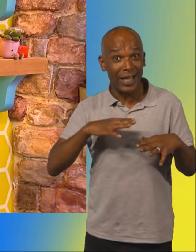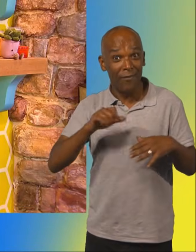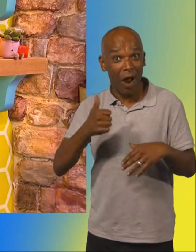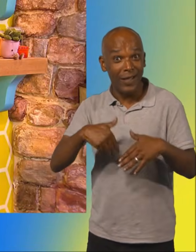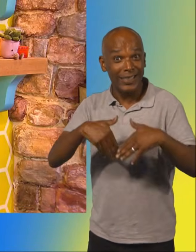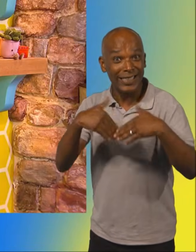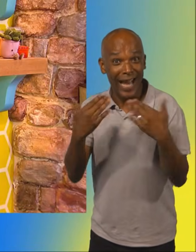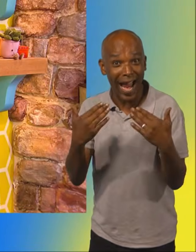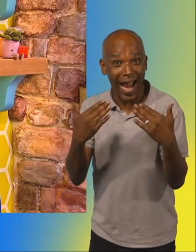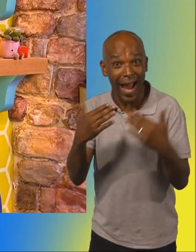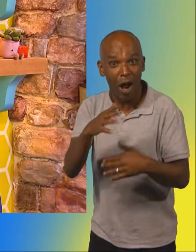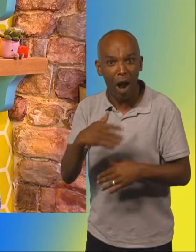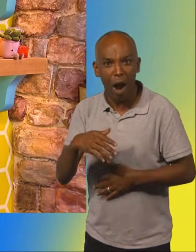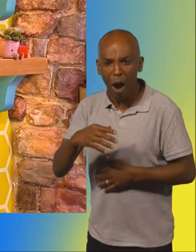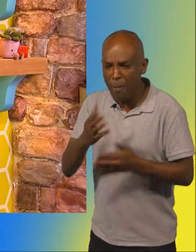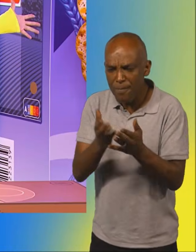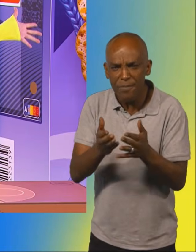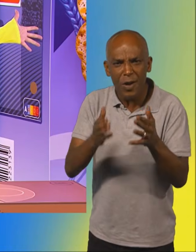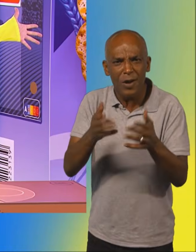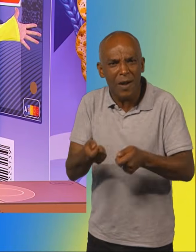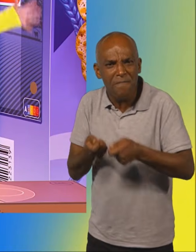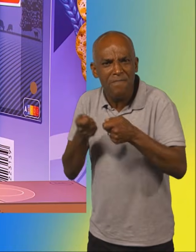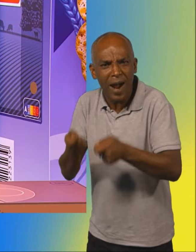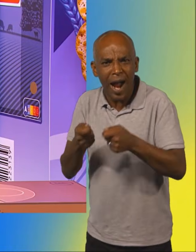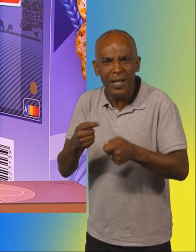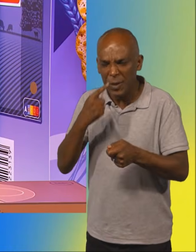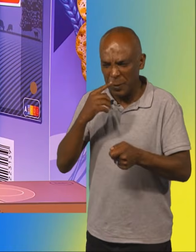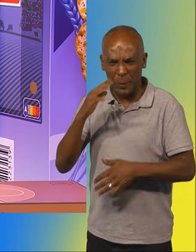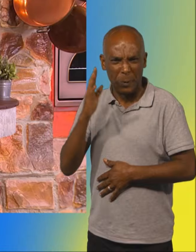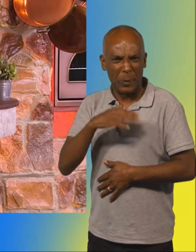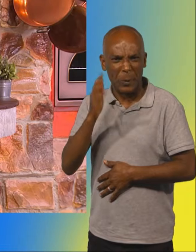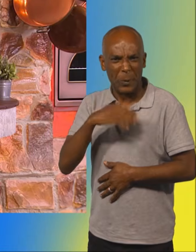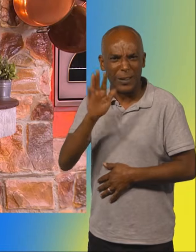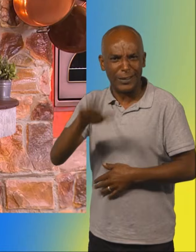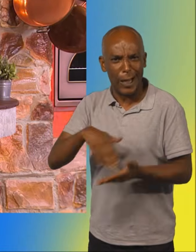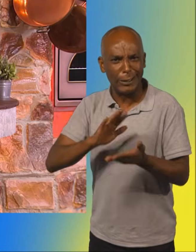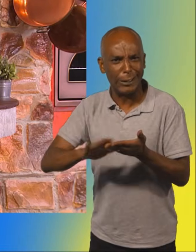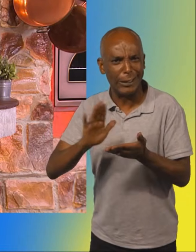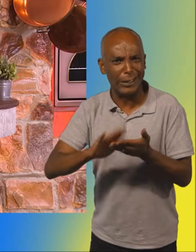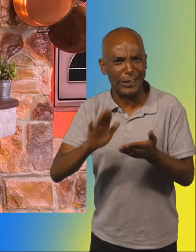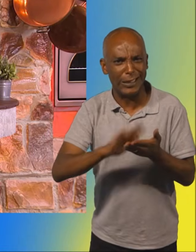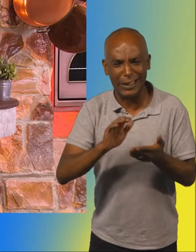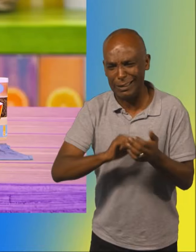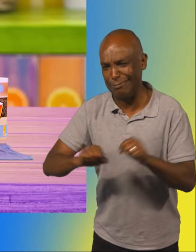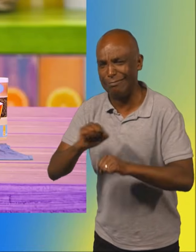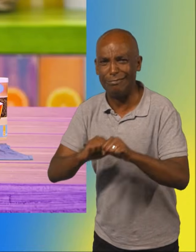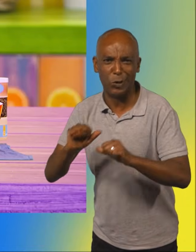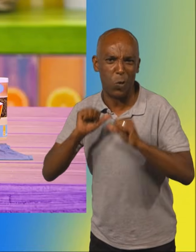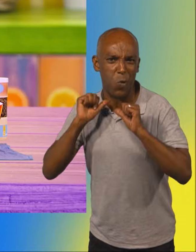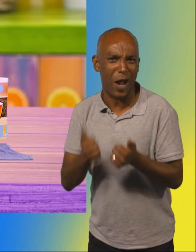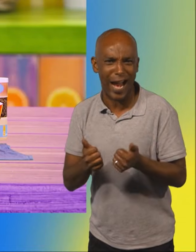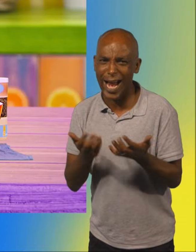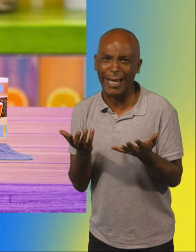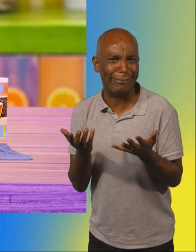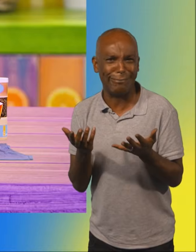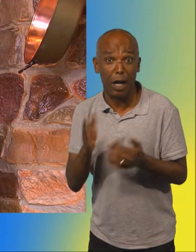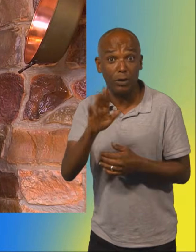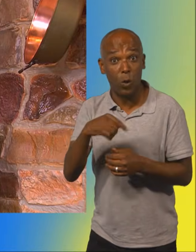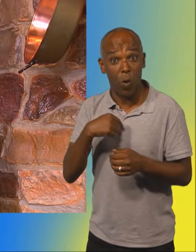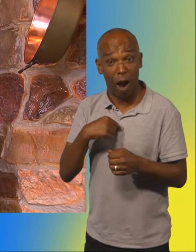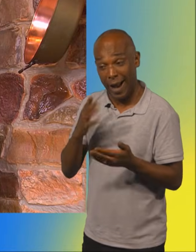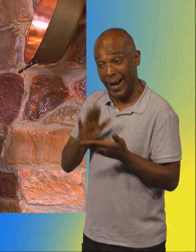to smell. If we don't wash them really well. And now it's clear, let's all smile. We'll be finished in a little while. All